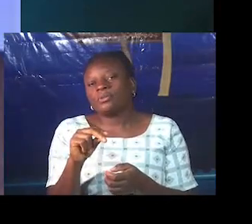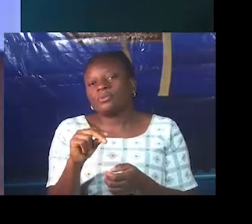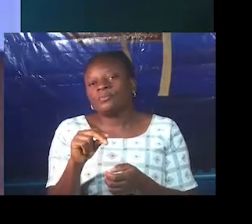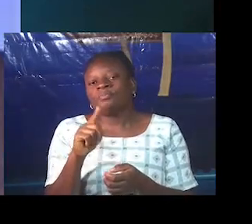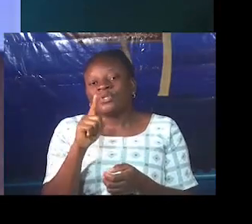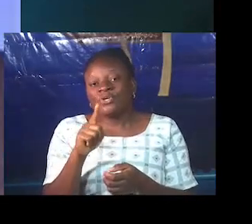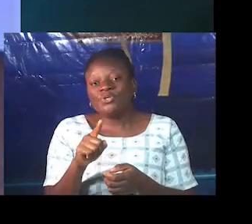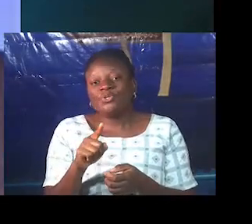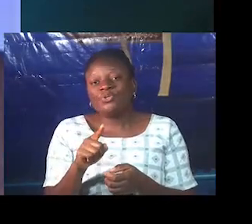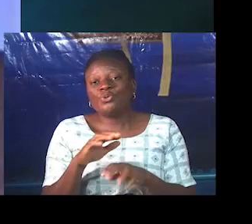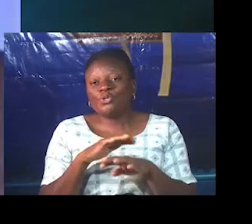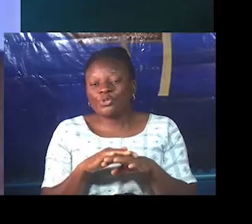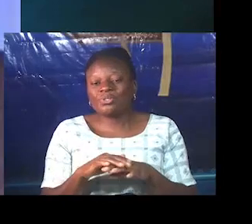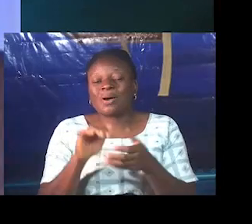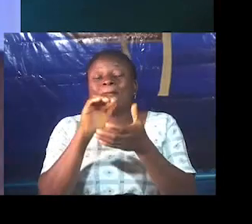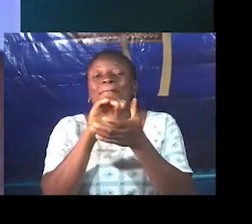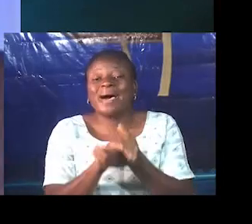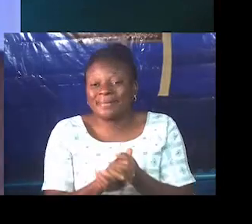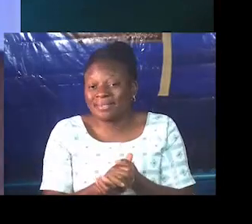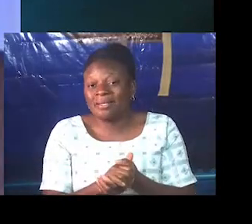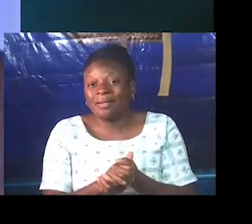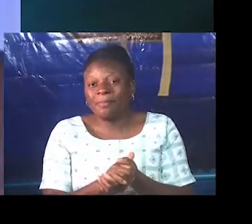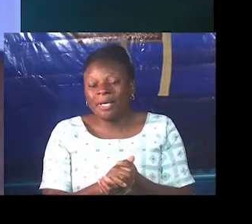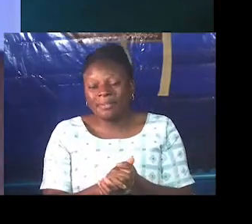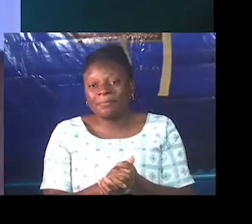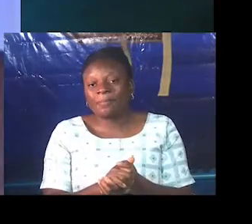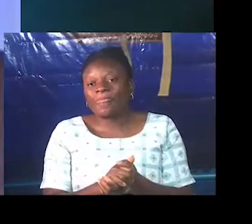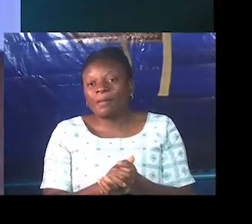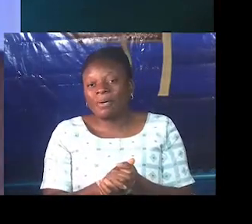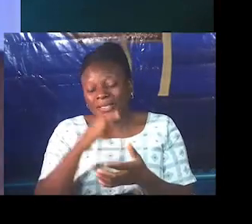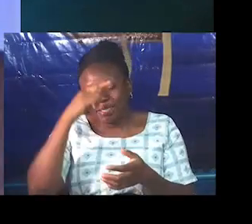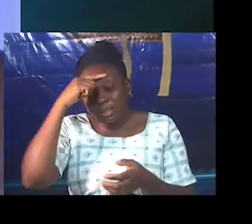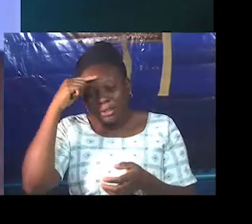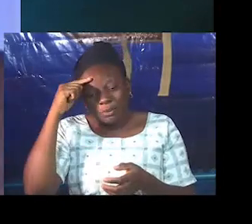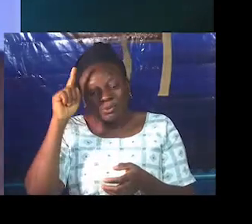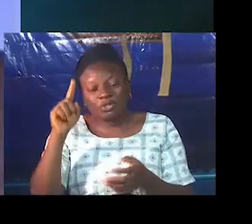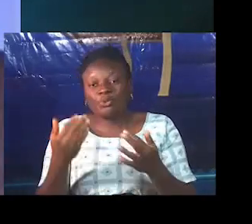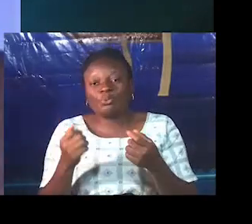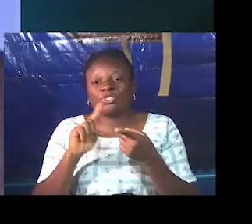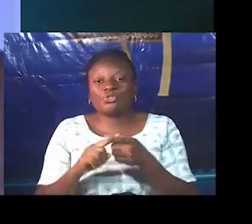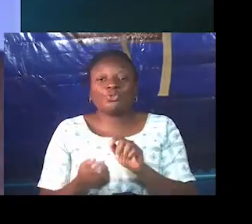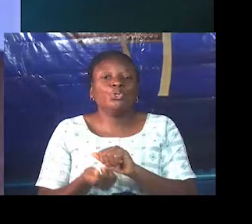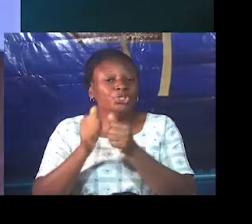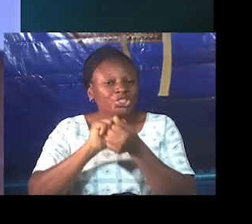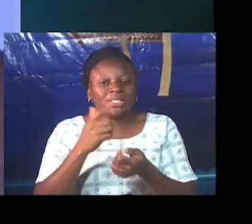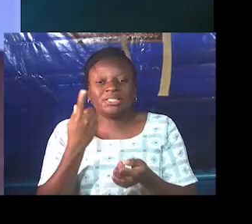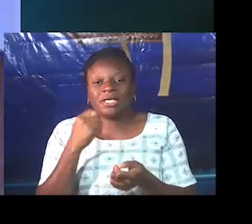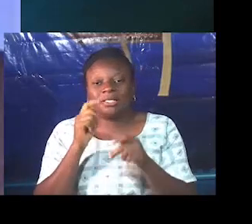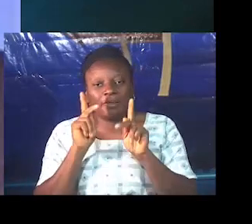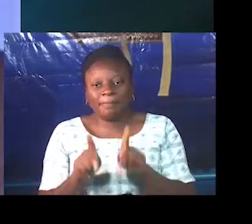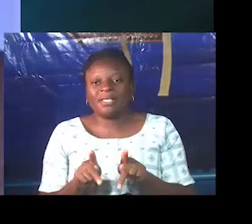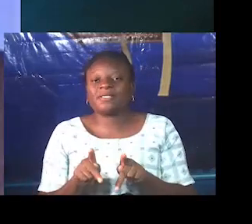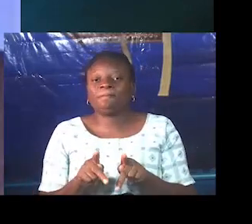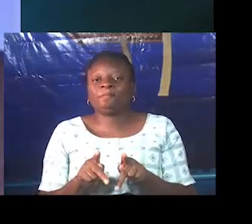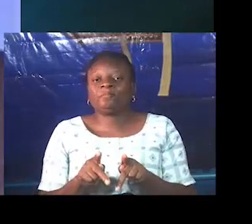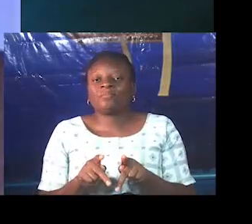life. Don't allow someone to be converted in order to marry you. Are you hearing me? When a man is converted, he is